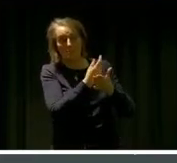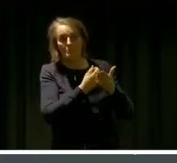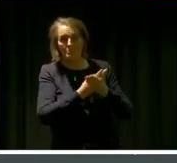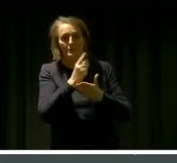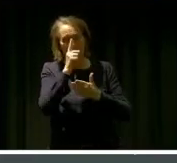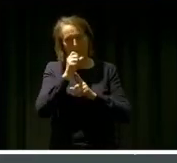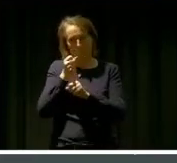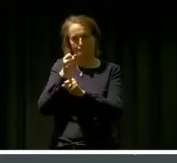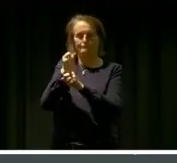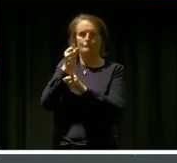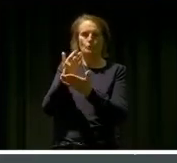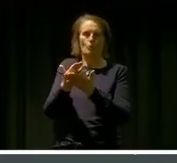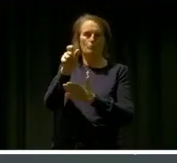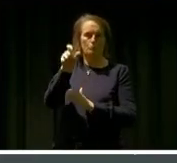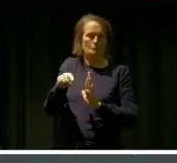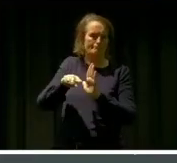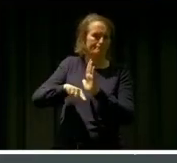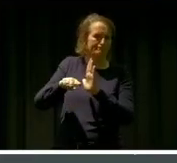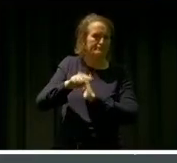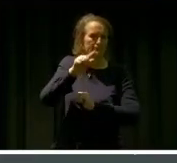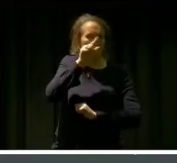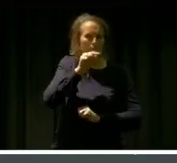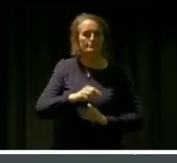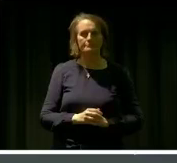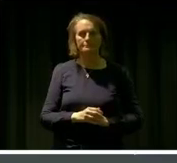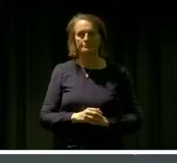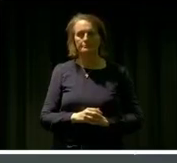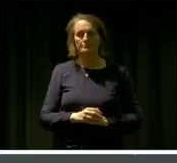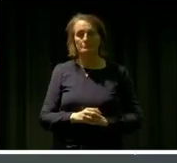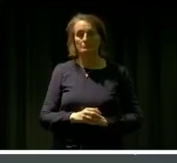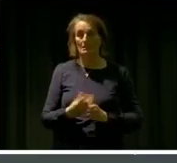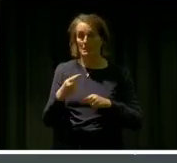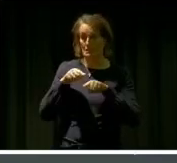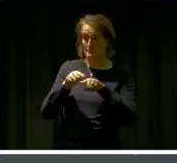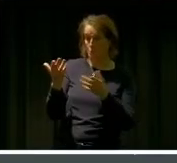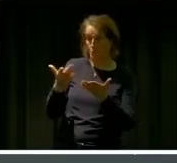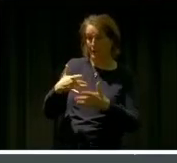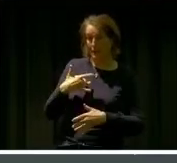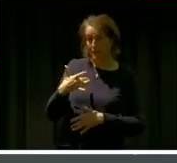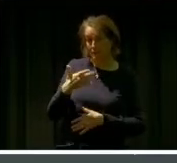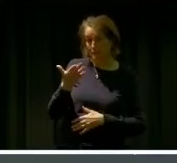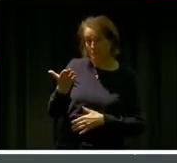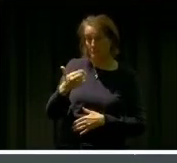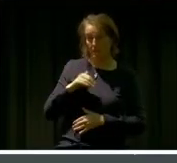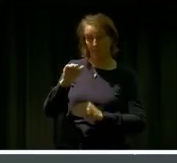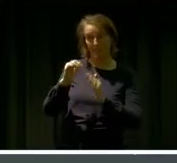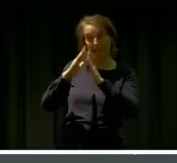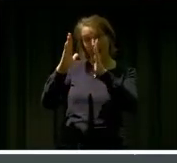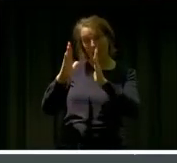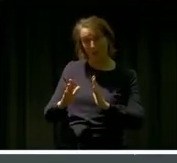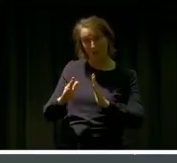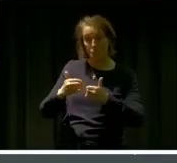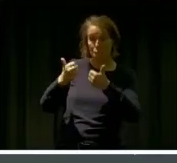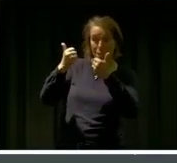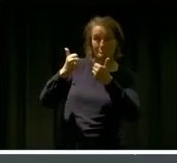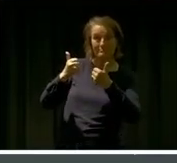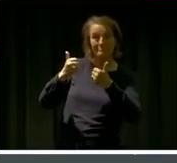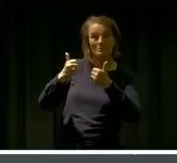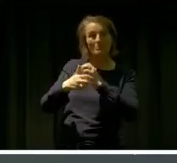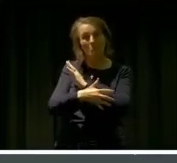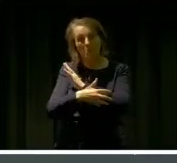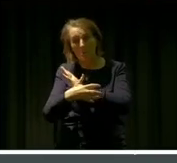factors can have a greater impact. These include where a person lives, the quality of housing, the neighbourhood infrastructure,